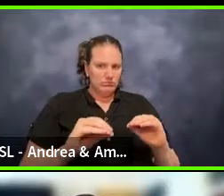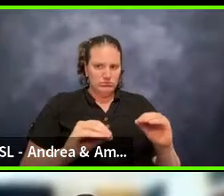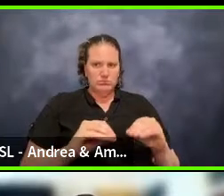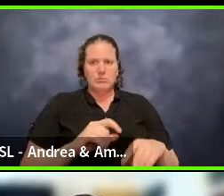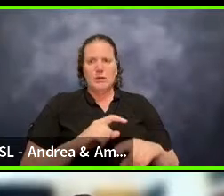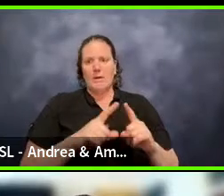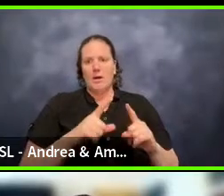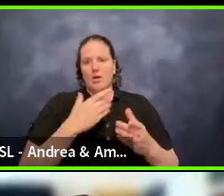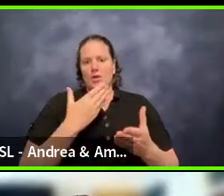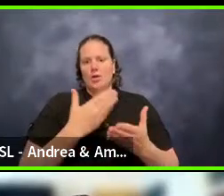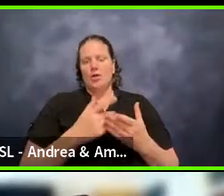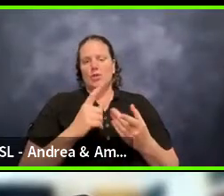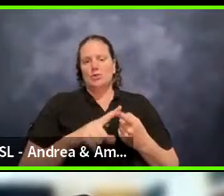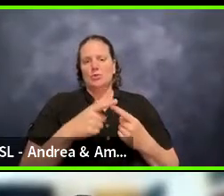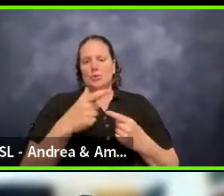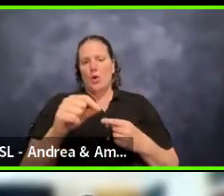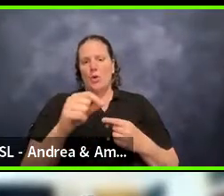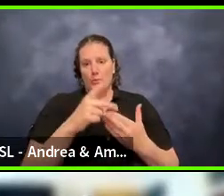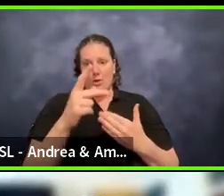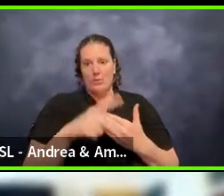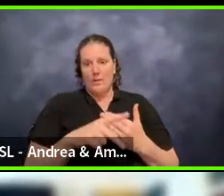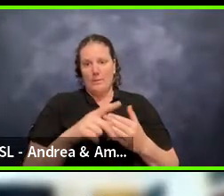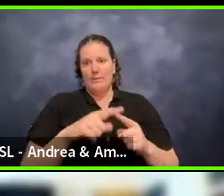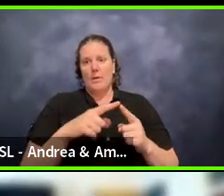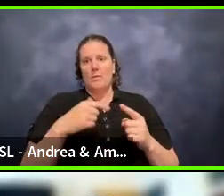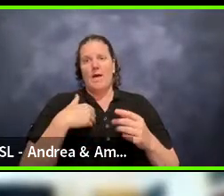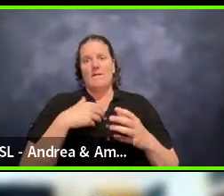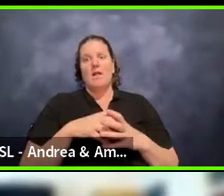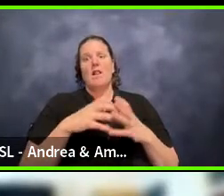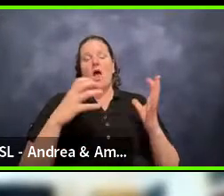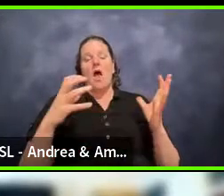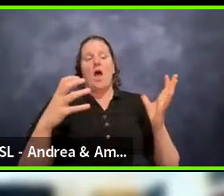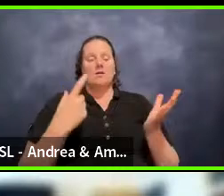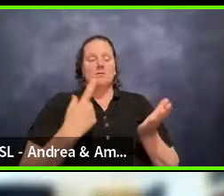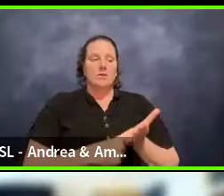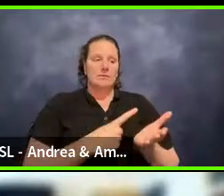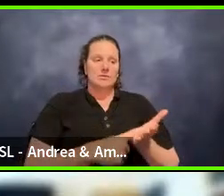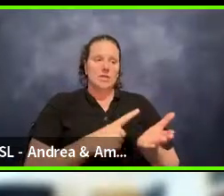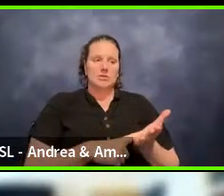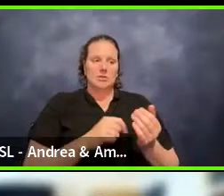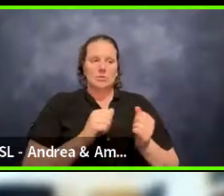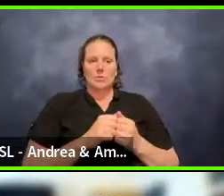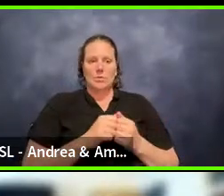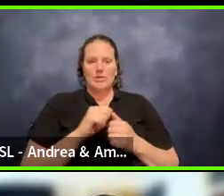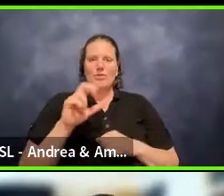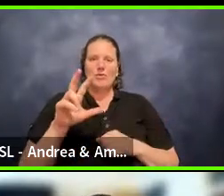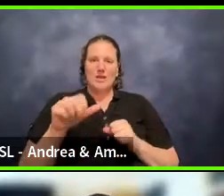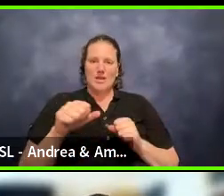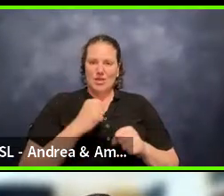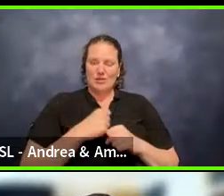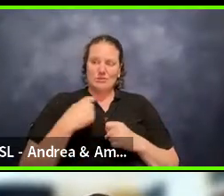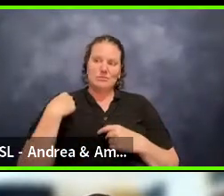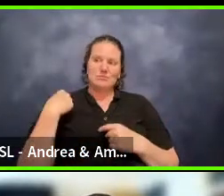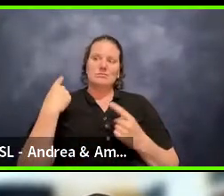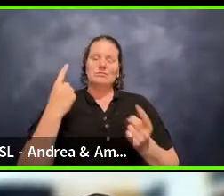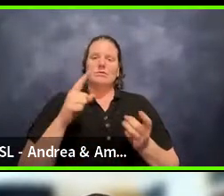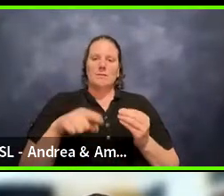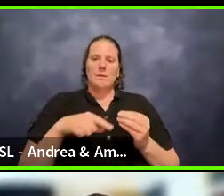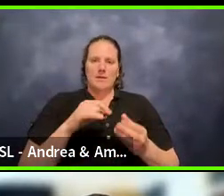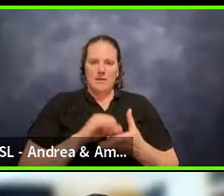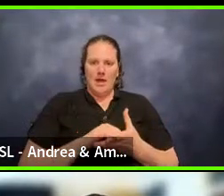Go program. Although we've had a lot of conversation in the past few years around that with